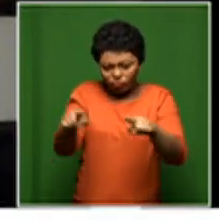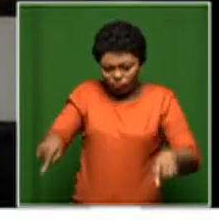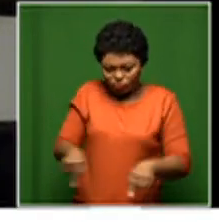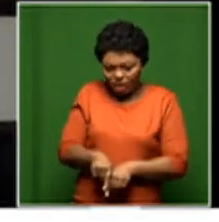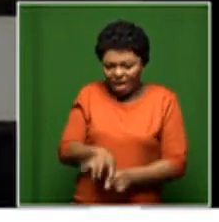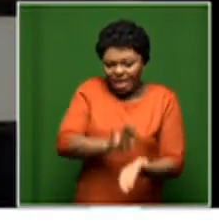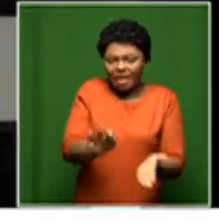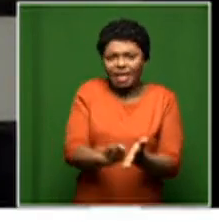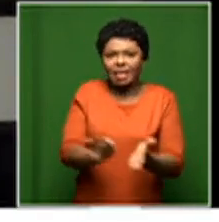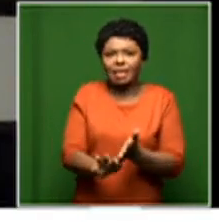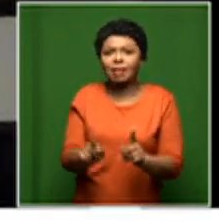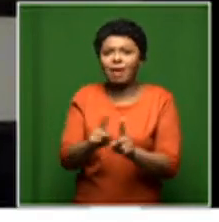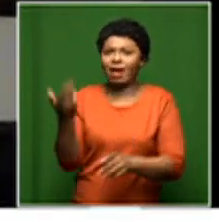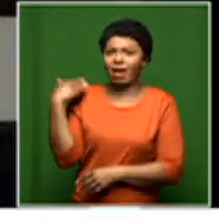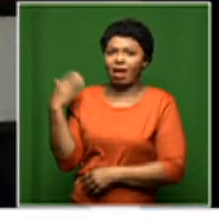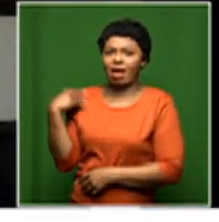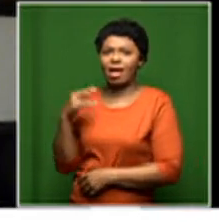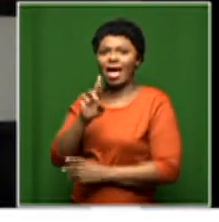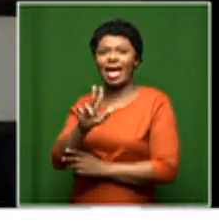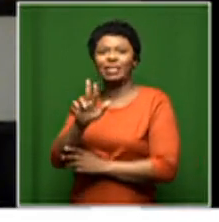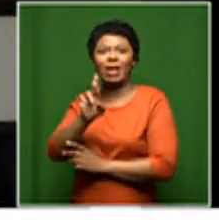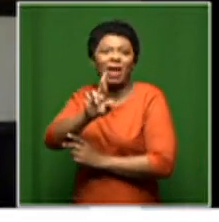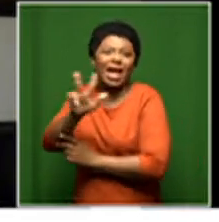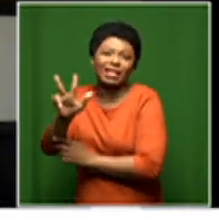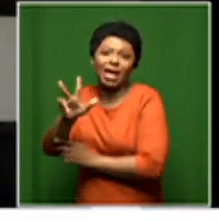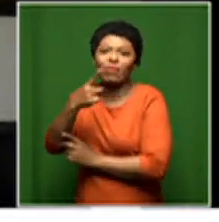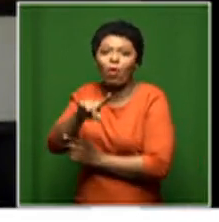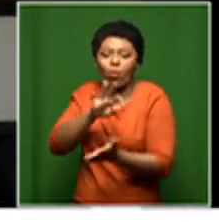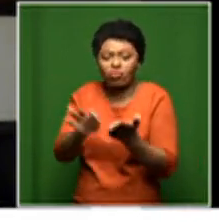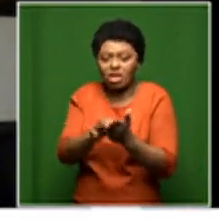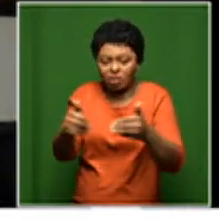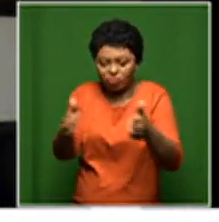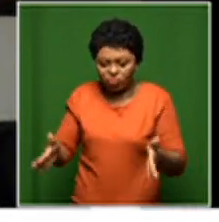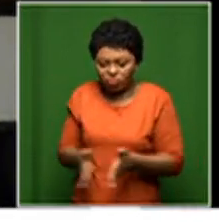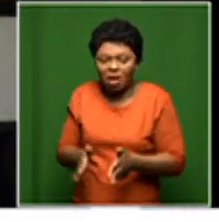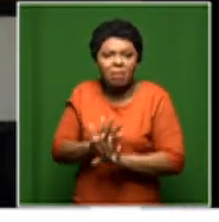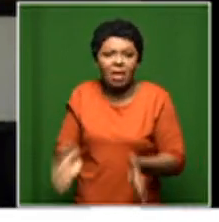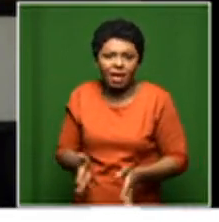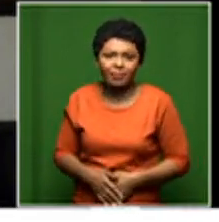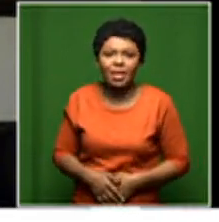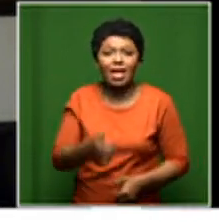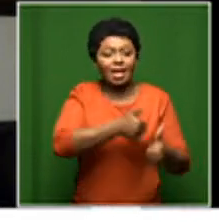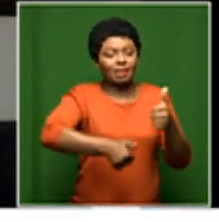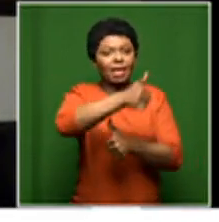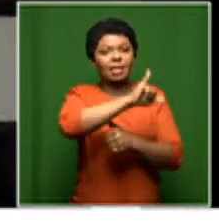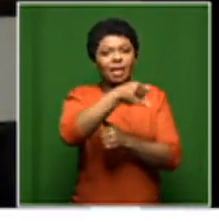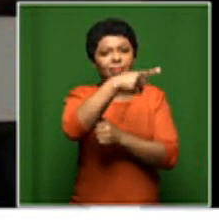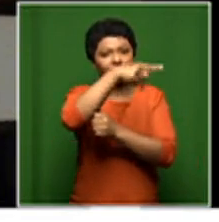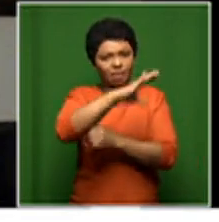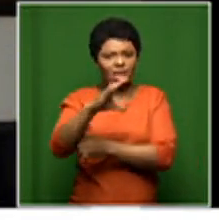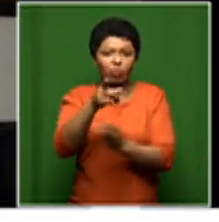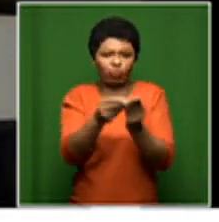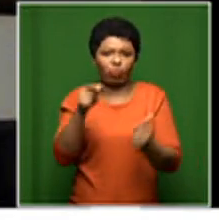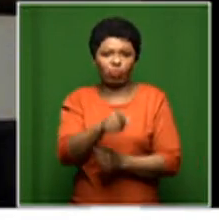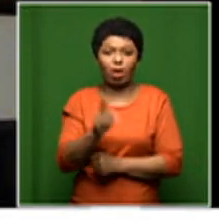market rate at that point in time was 8 rand a square meter. So there were some gross breaches, and the executive of the JPC dealt with that.